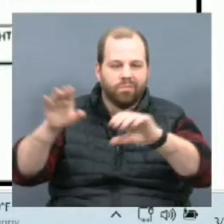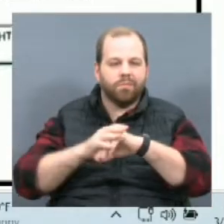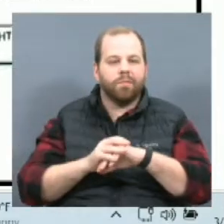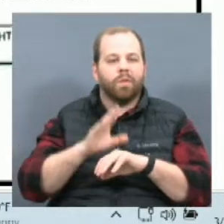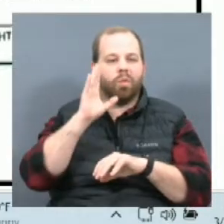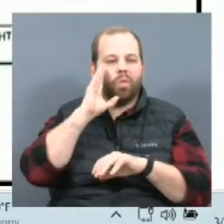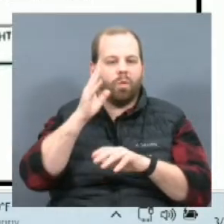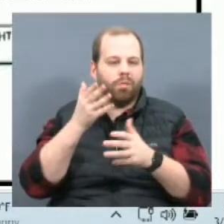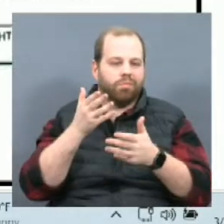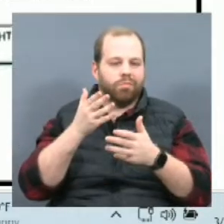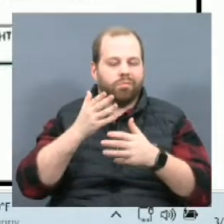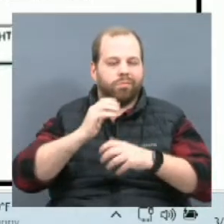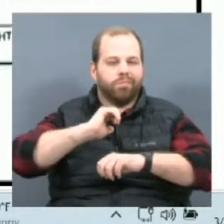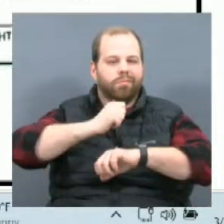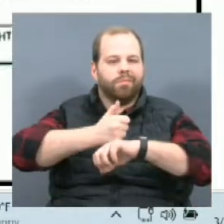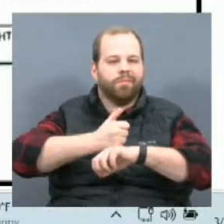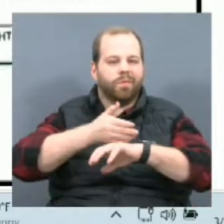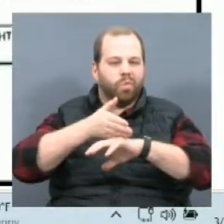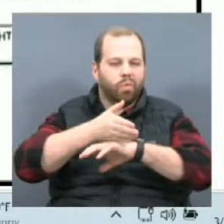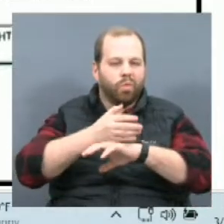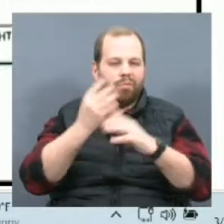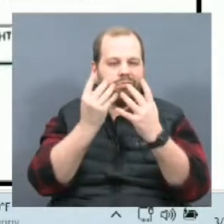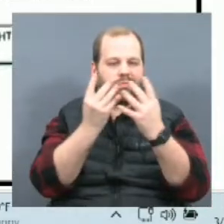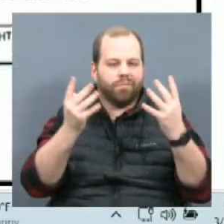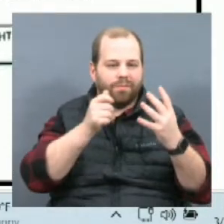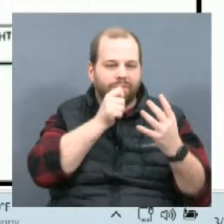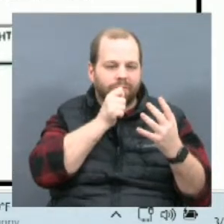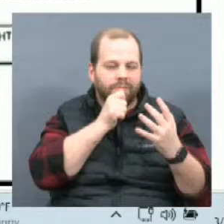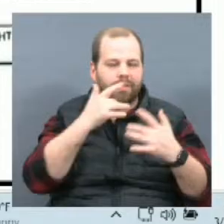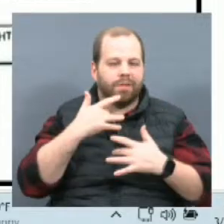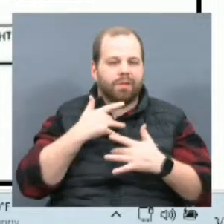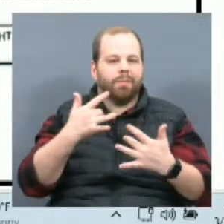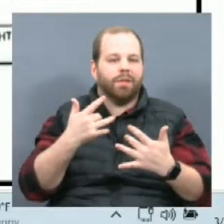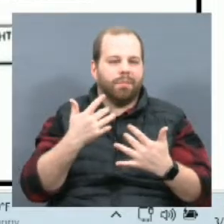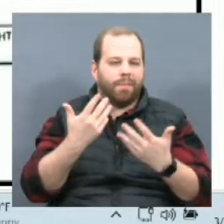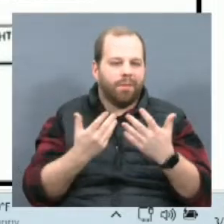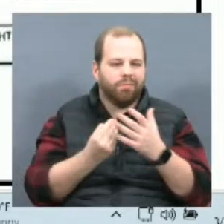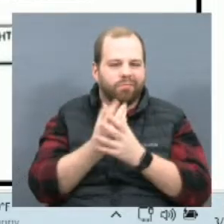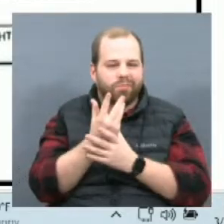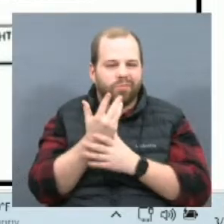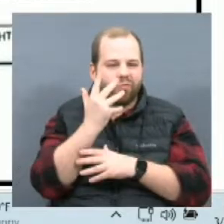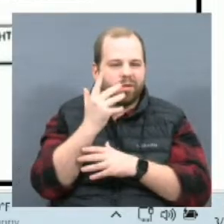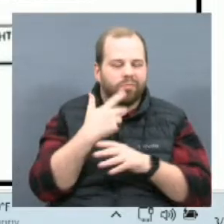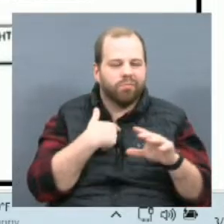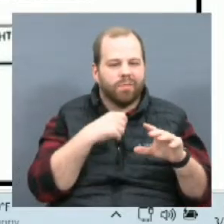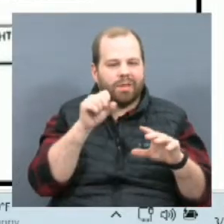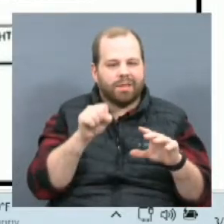build a 6-foot-tall wood privacy fence and typical landscaping along the south property line.